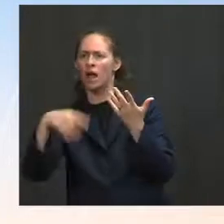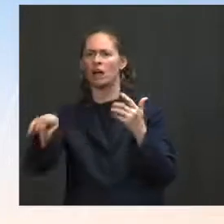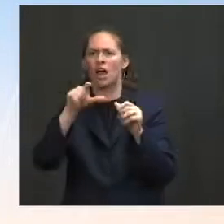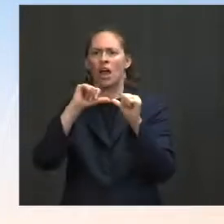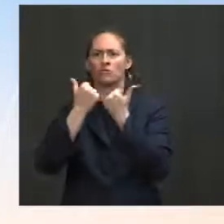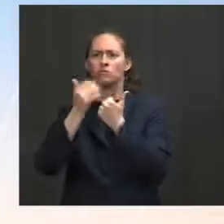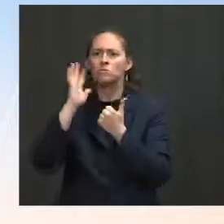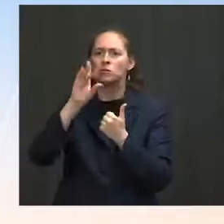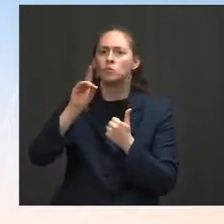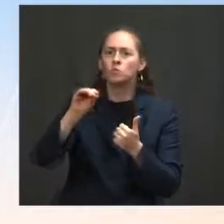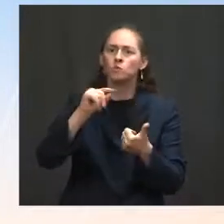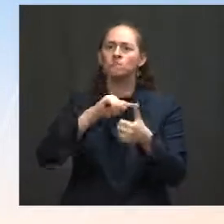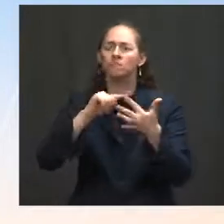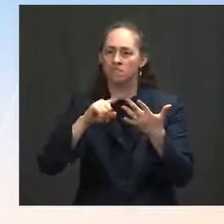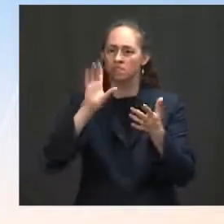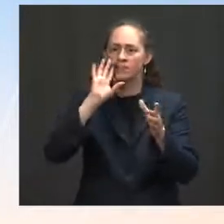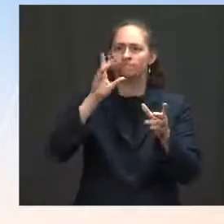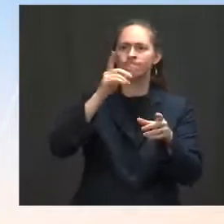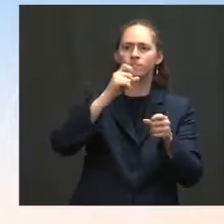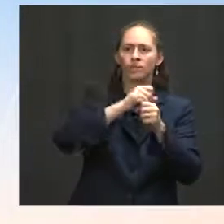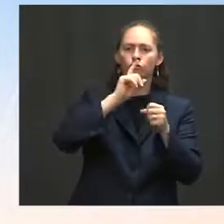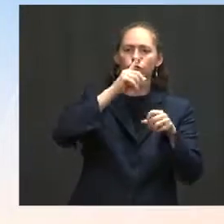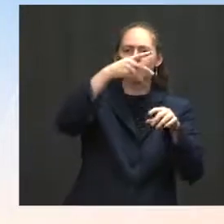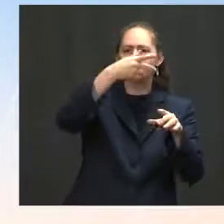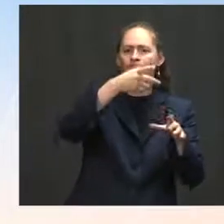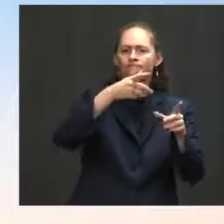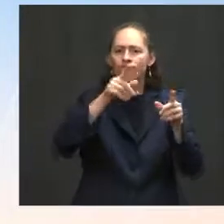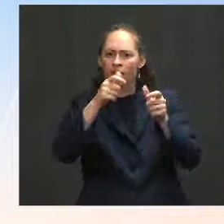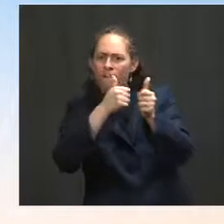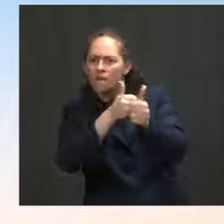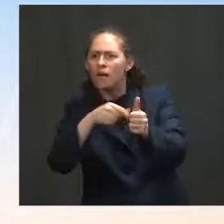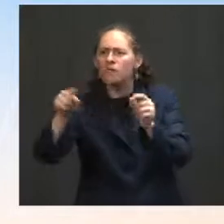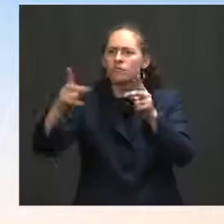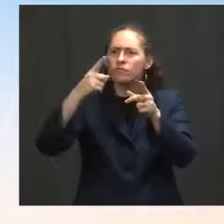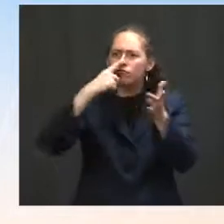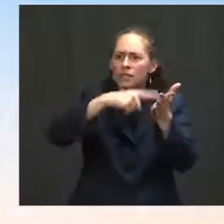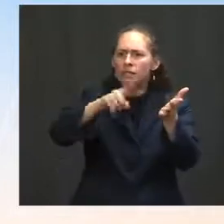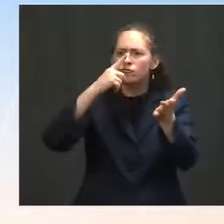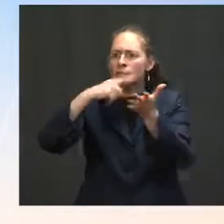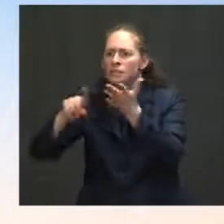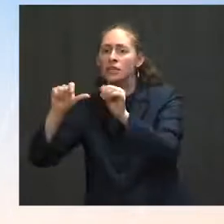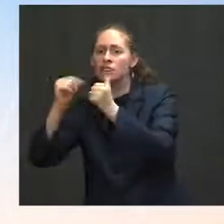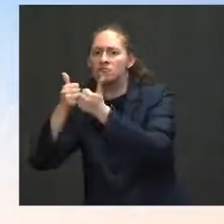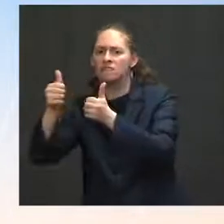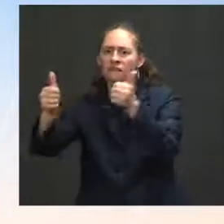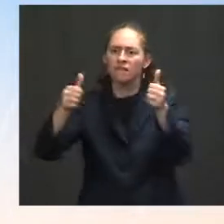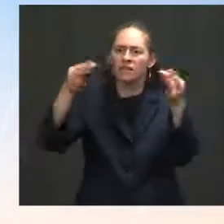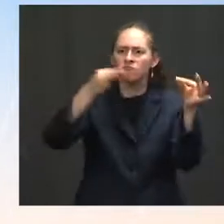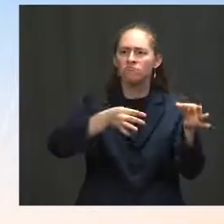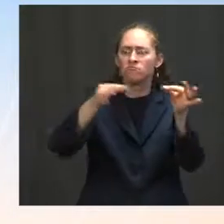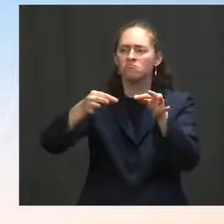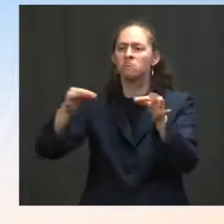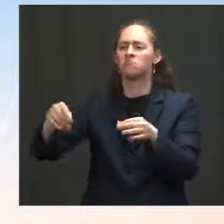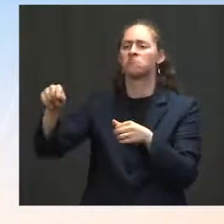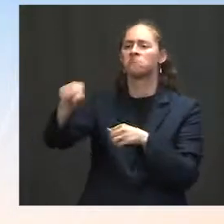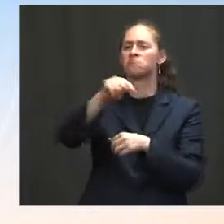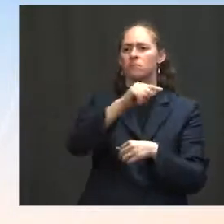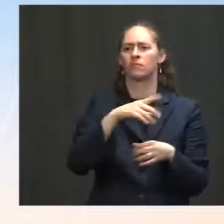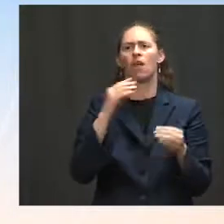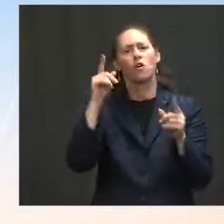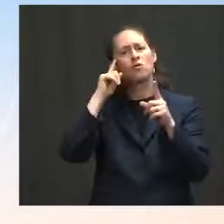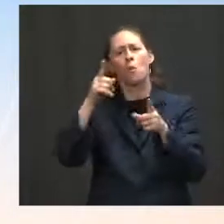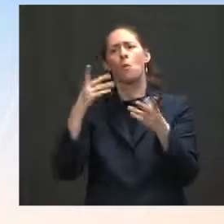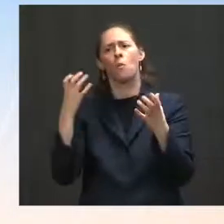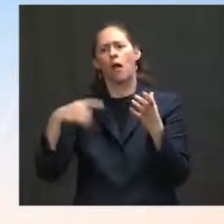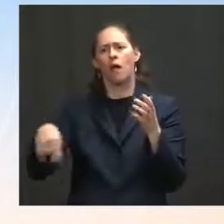within agencies. Even independent agencies, of course, will make their own decisions. So this order is encouraging independent agencies to take